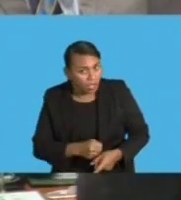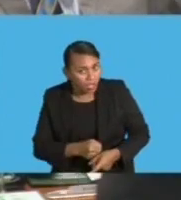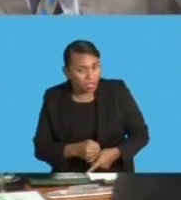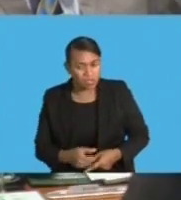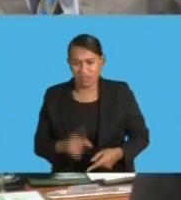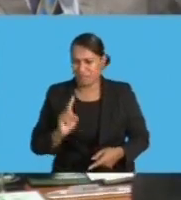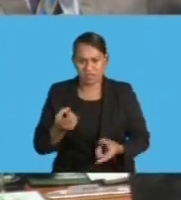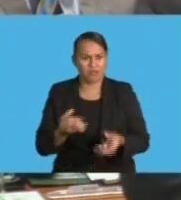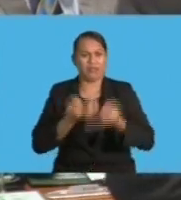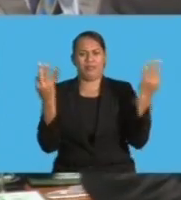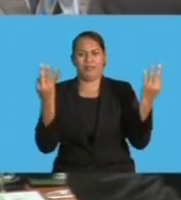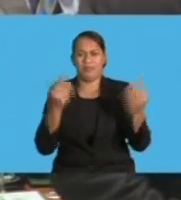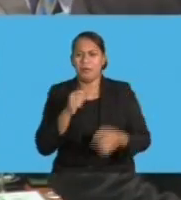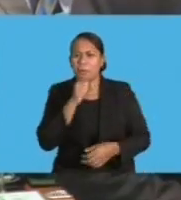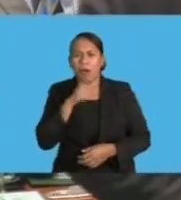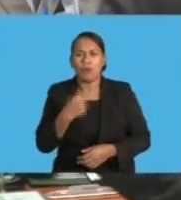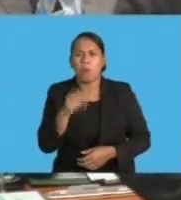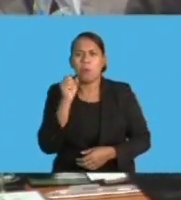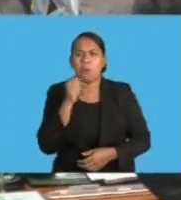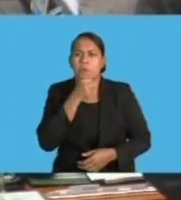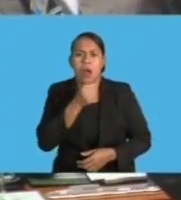no man last night.